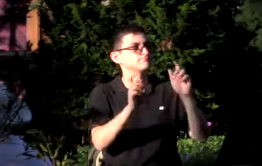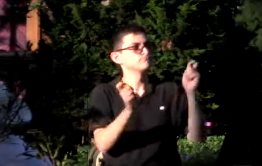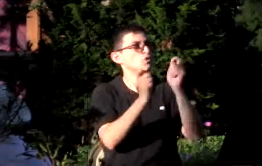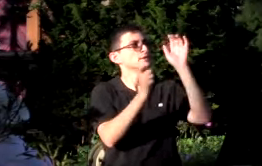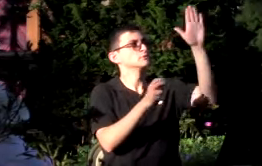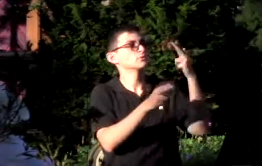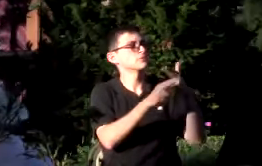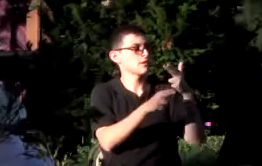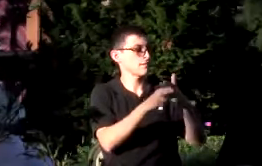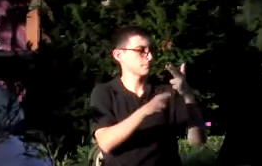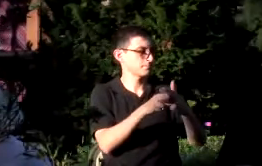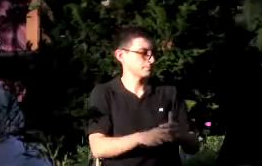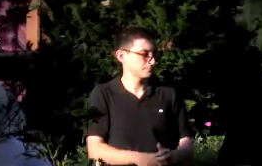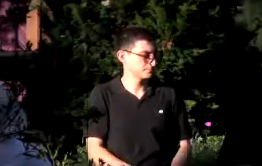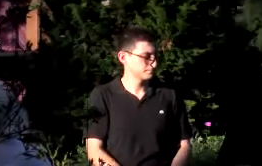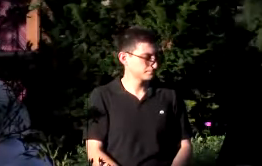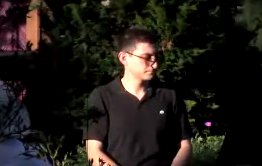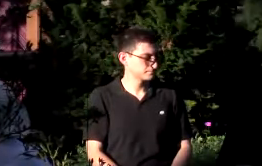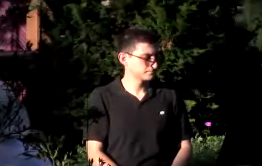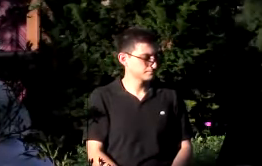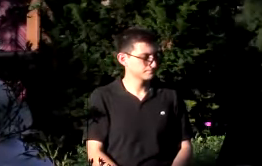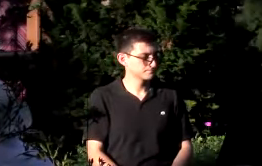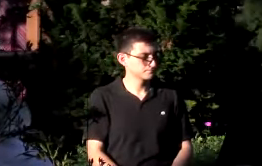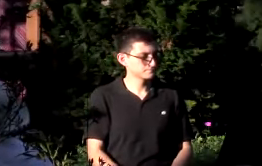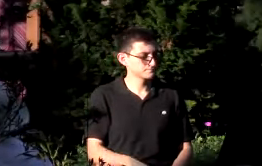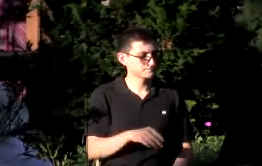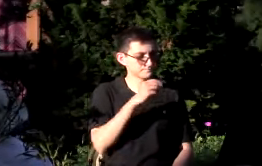Baruch atah Adonai, mekadesh